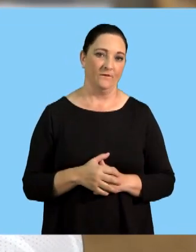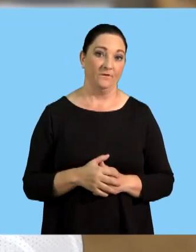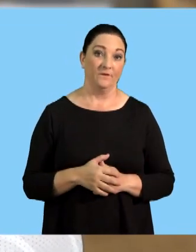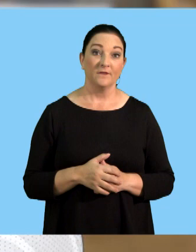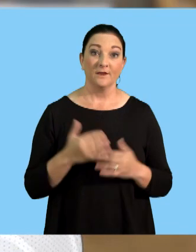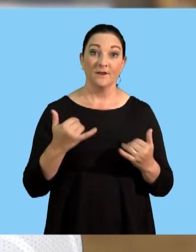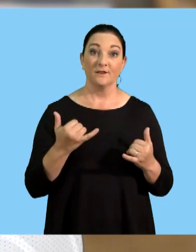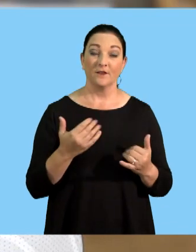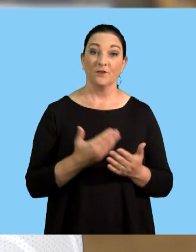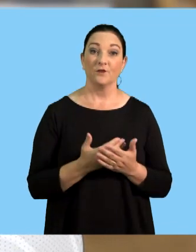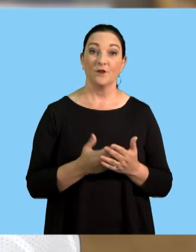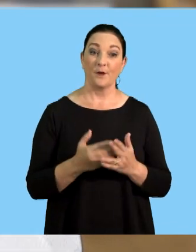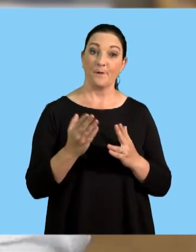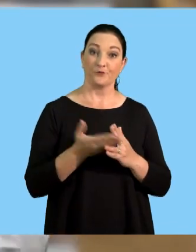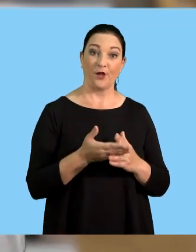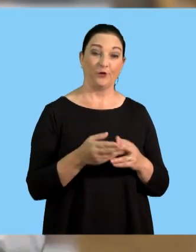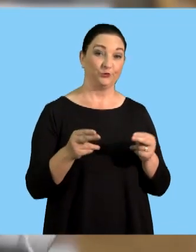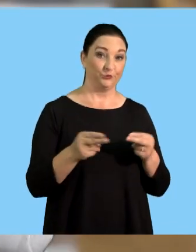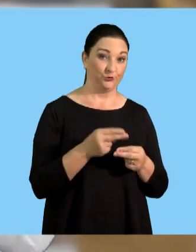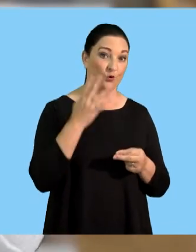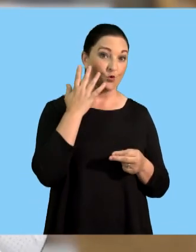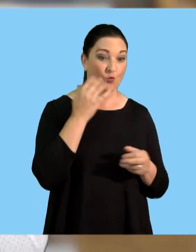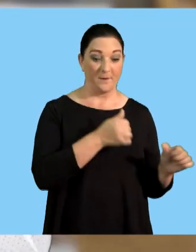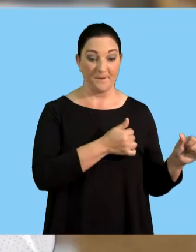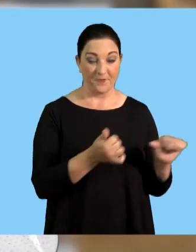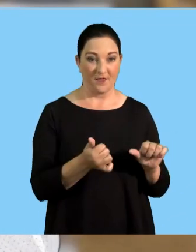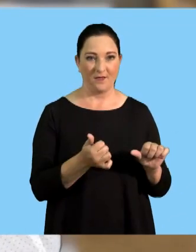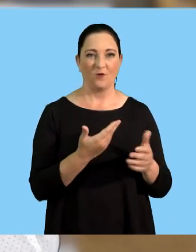is. Okay, guys, let us quickly take a short